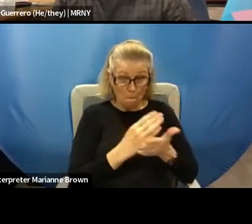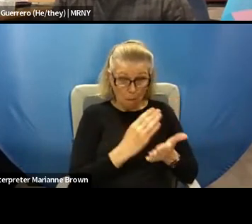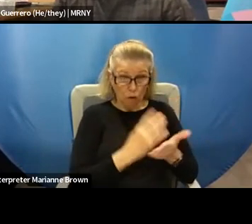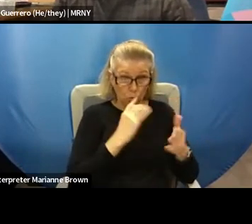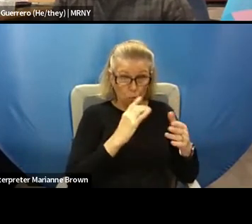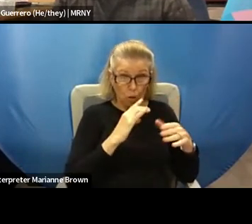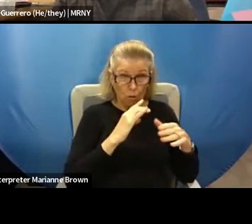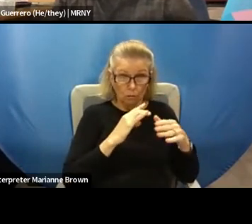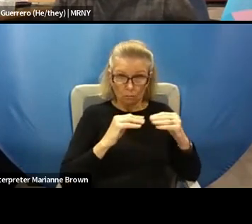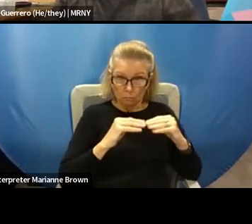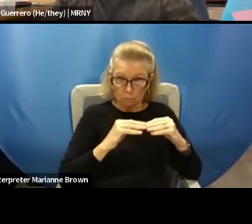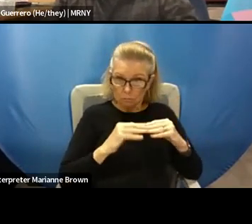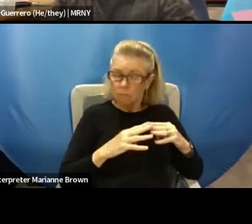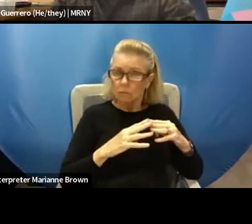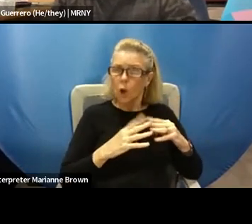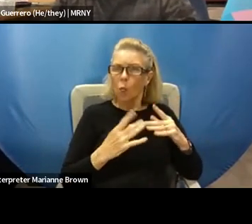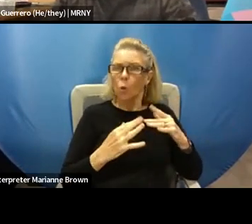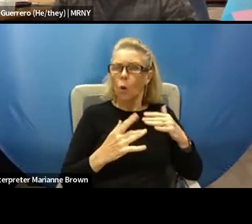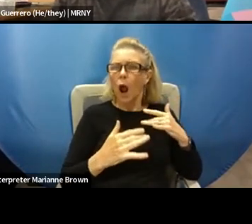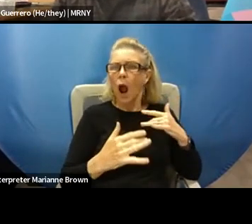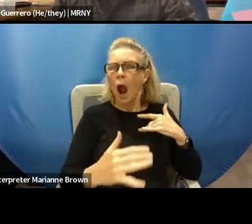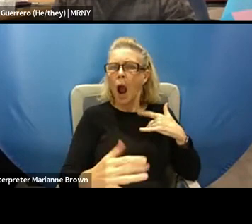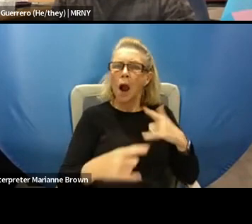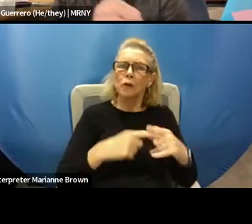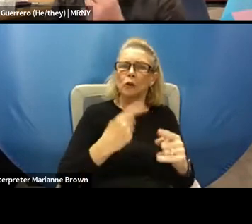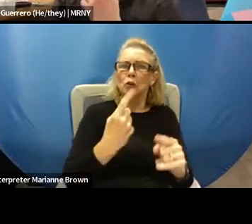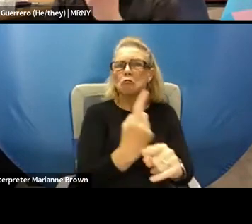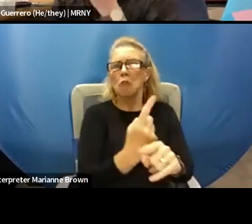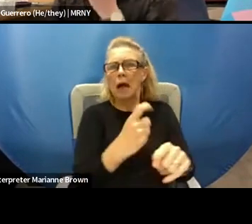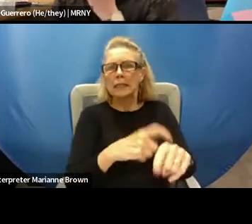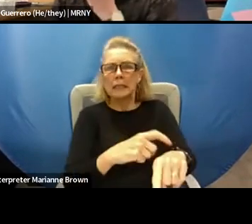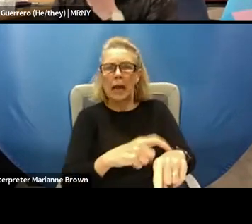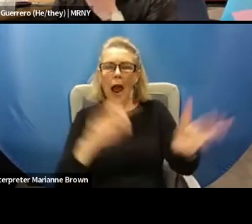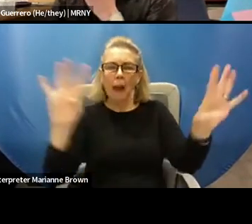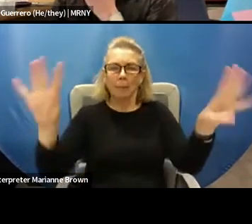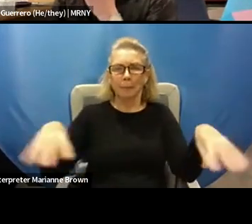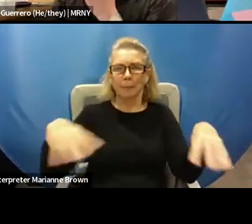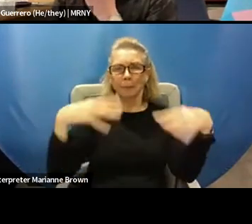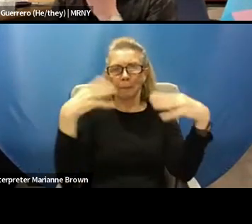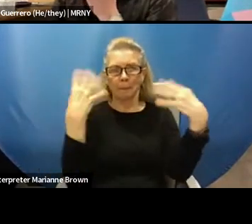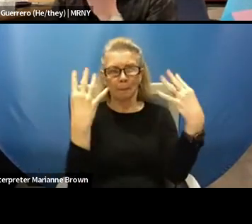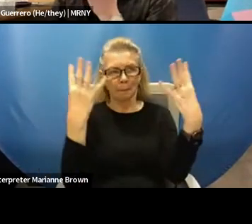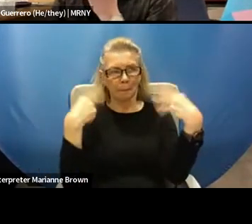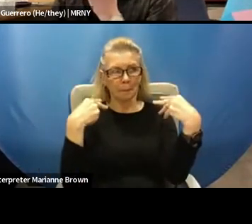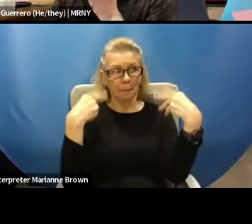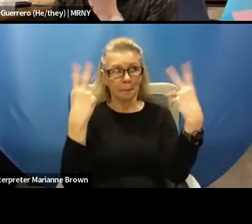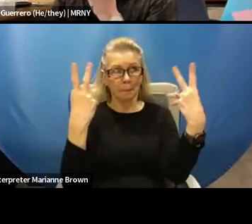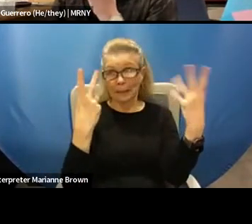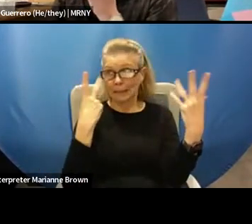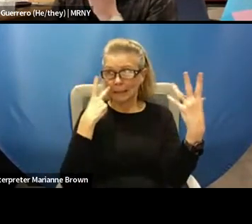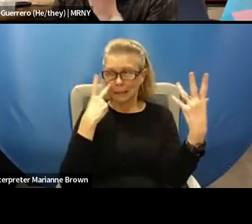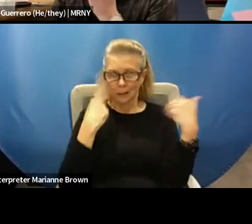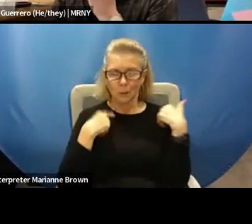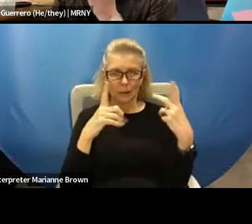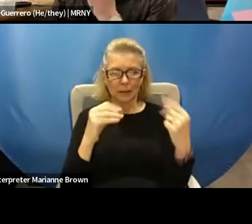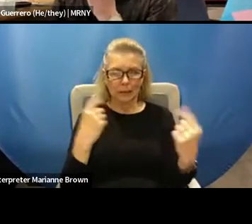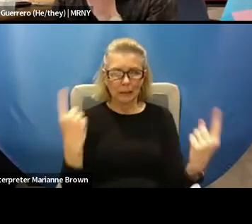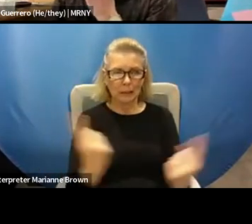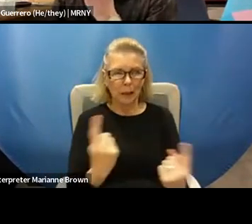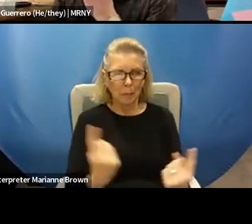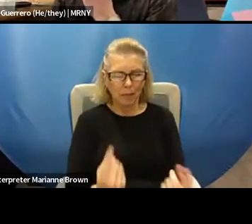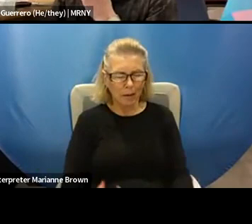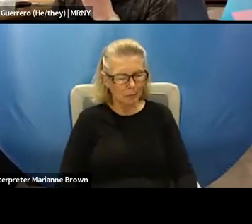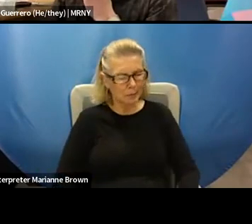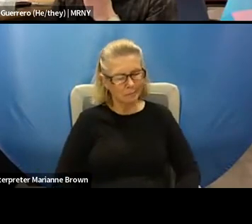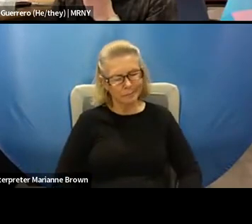of opportunity to increase their polling, to say that they did something, just to say that they did something. But here